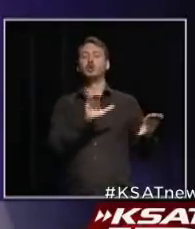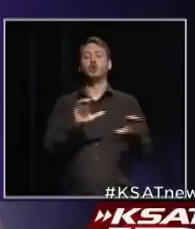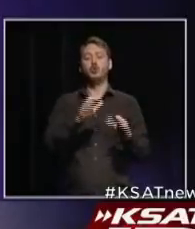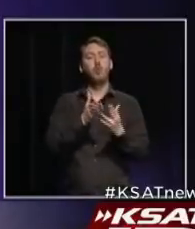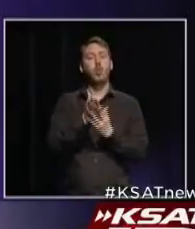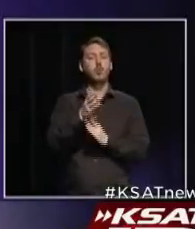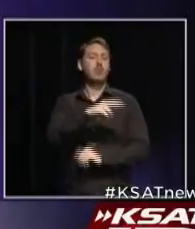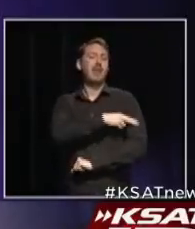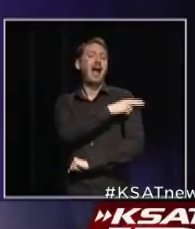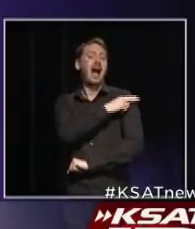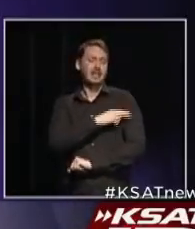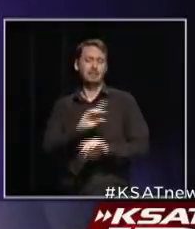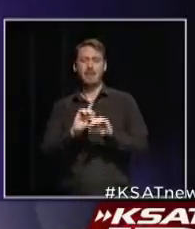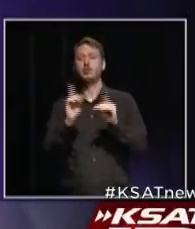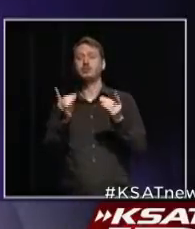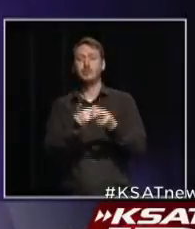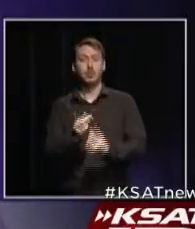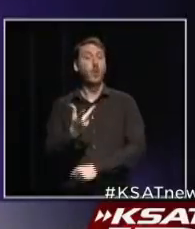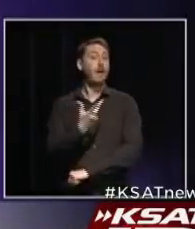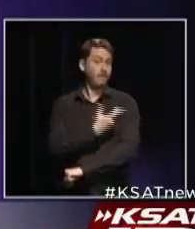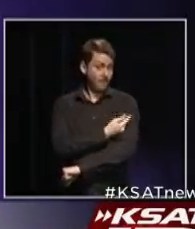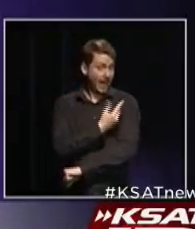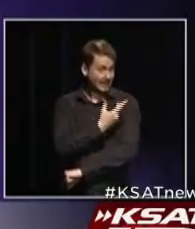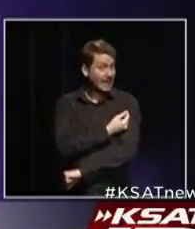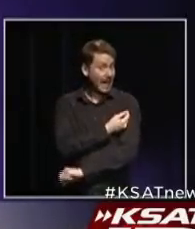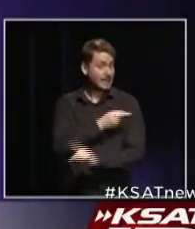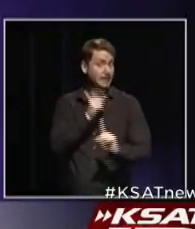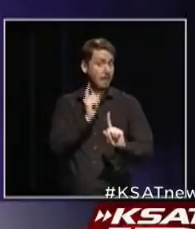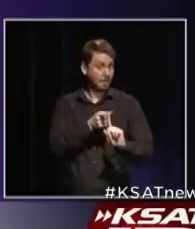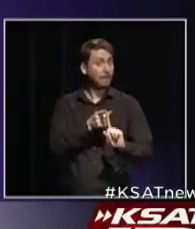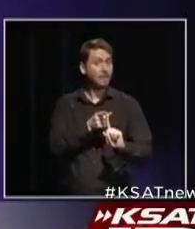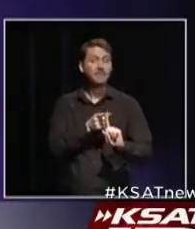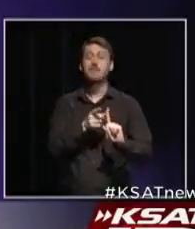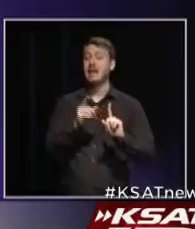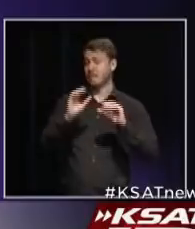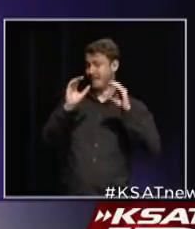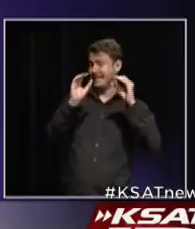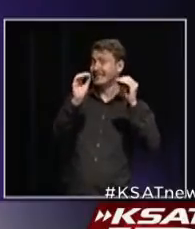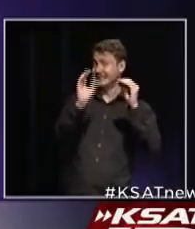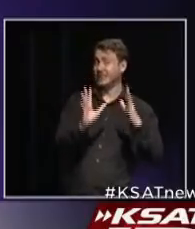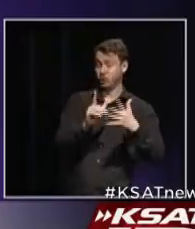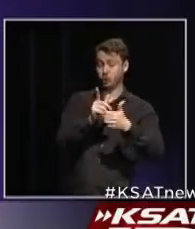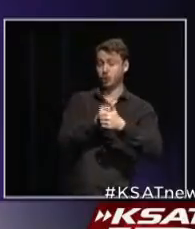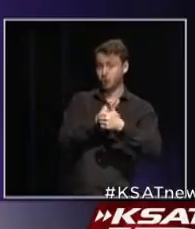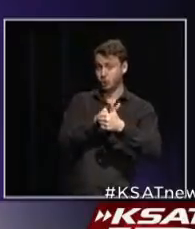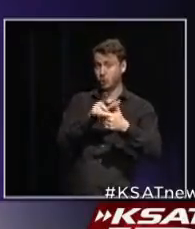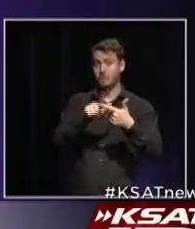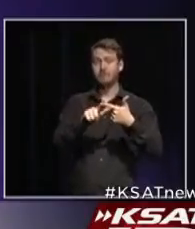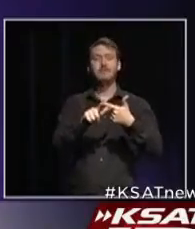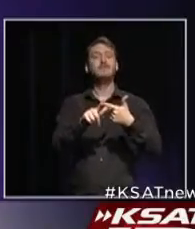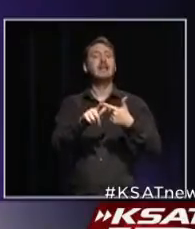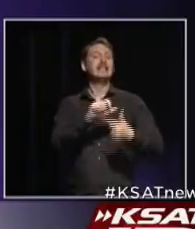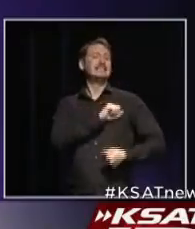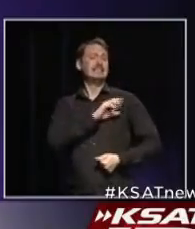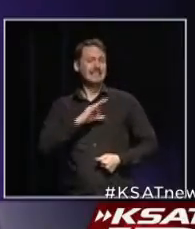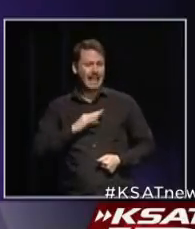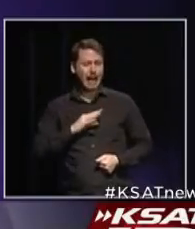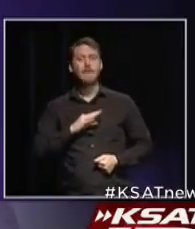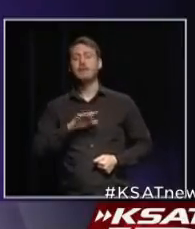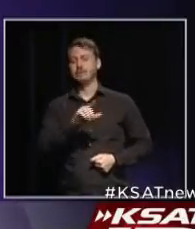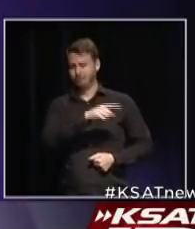County Hospital Districts on vaccinations, we're doing teachers and school personnel in